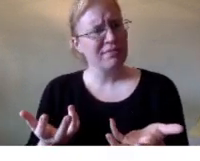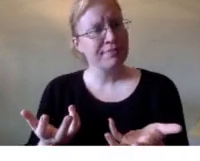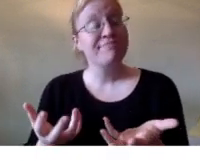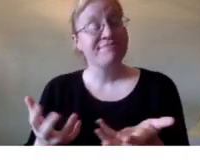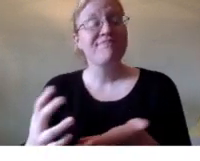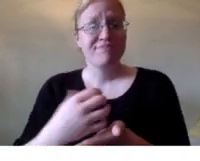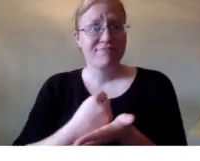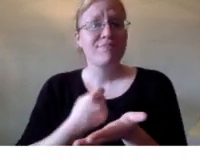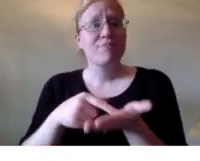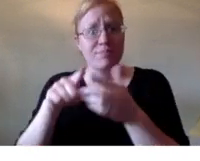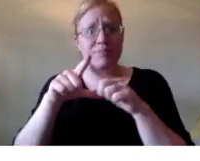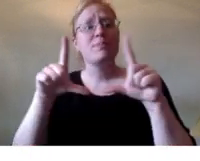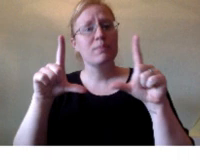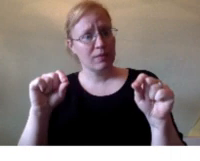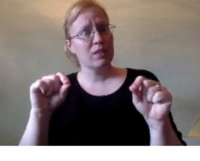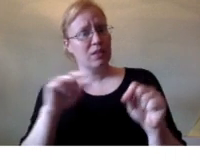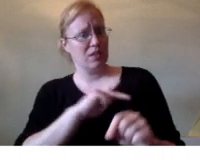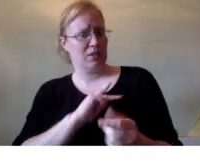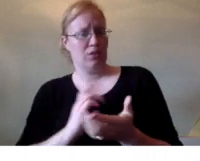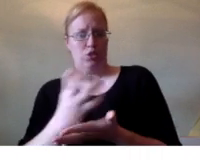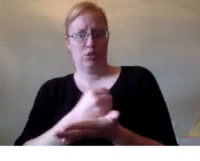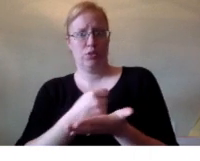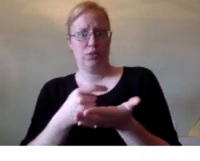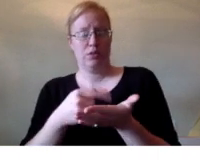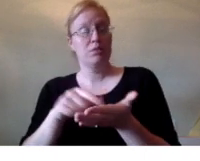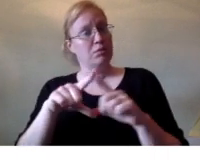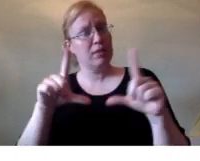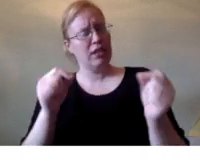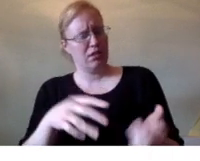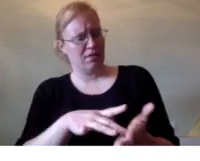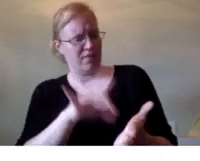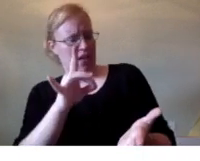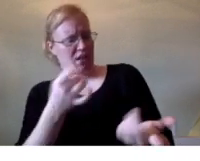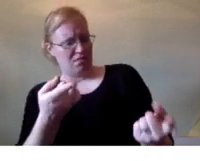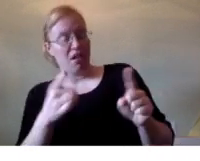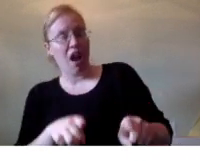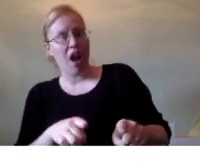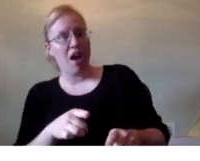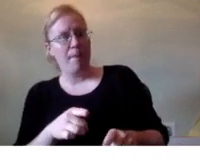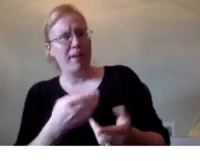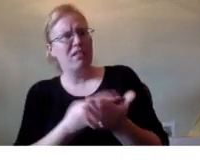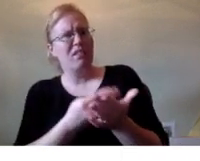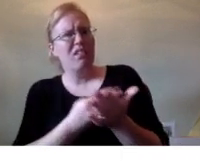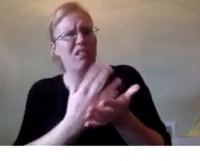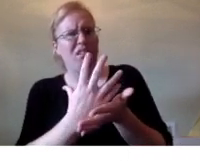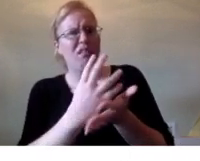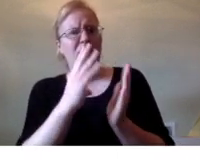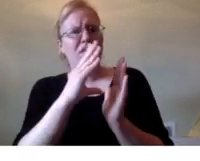You earn a paycheck. So Keisha earns a paycheck, and we're going to find out what happens to it, okay?